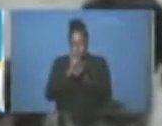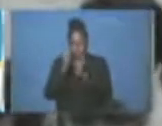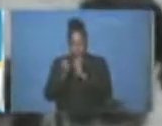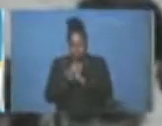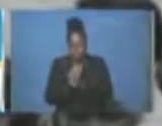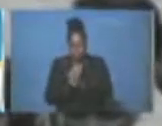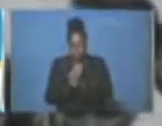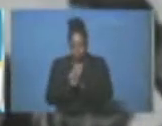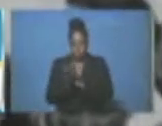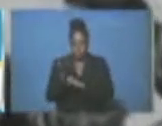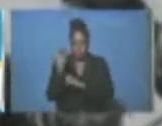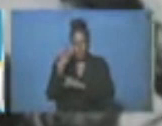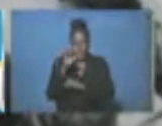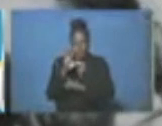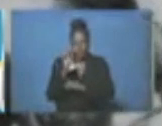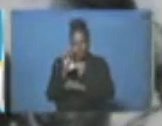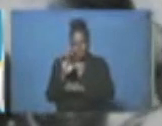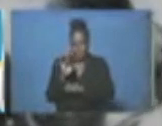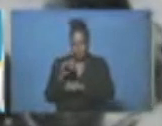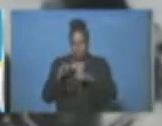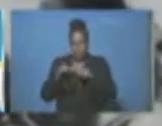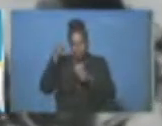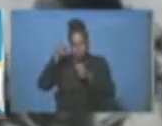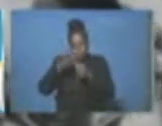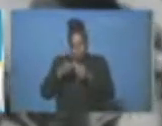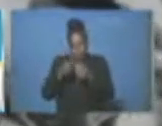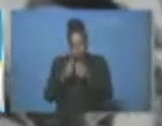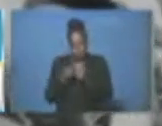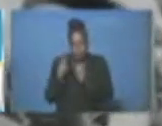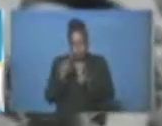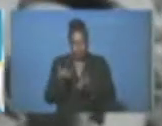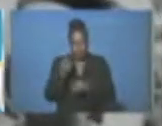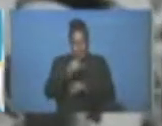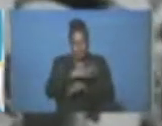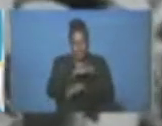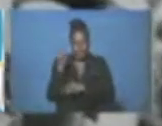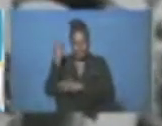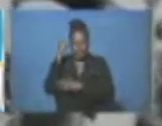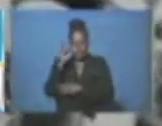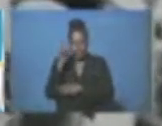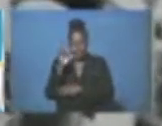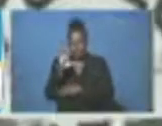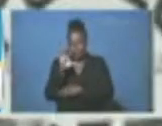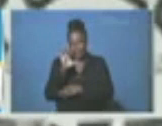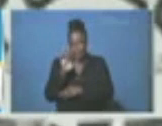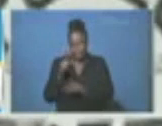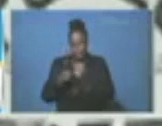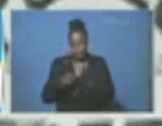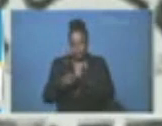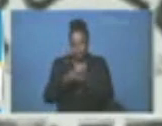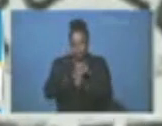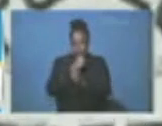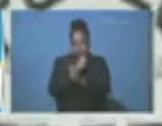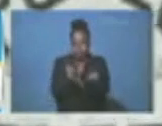a mantra of 1958 still resonates with us today. More importantly, the general strike of 1958 signifies a strength